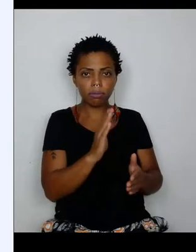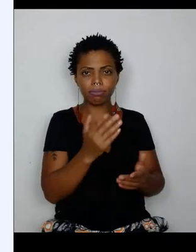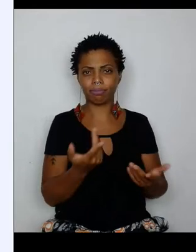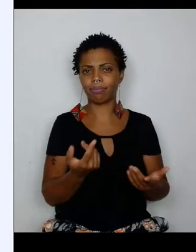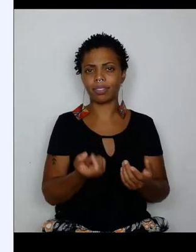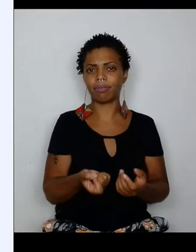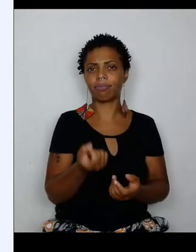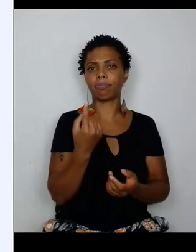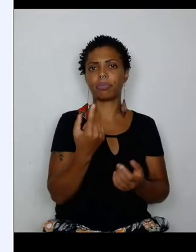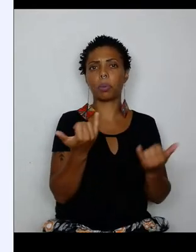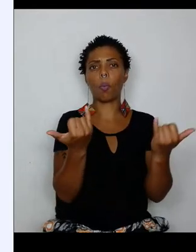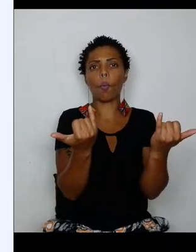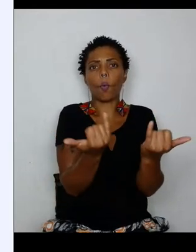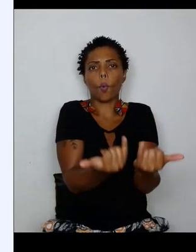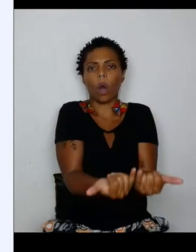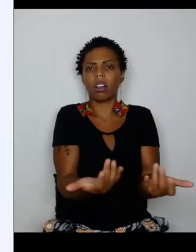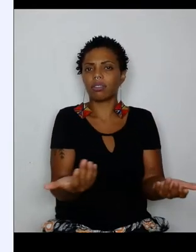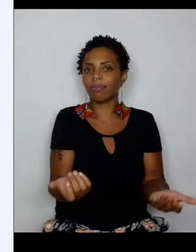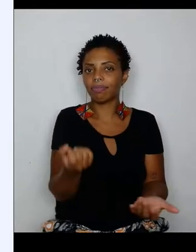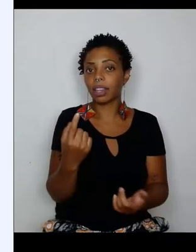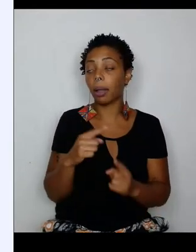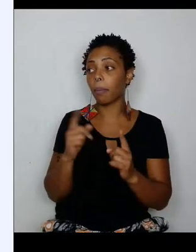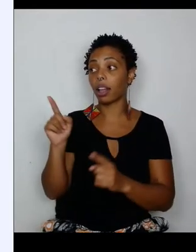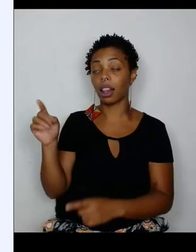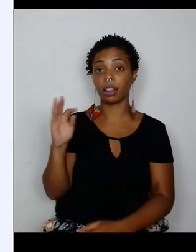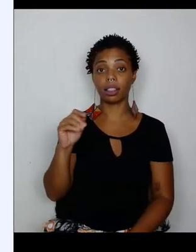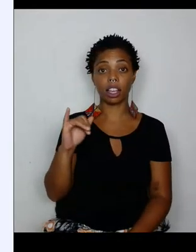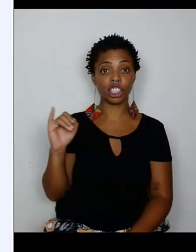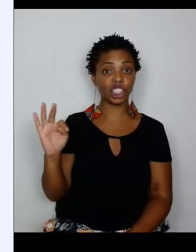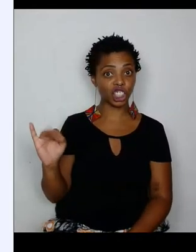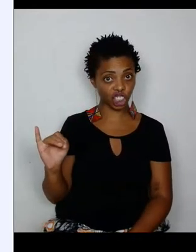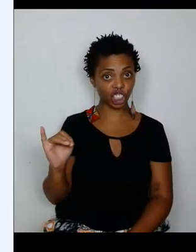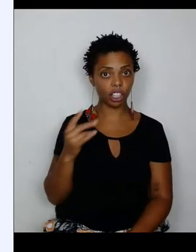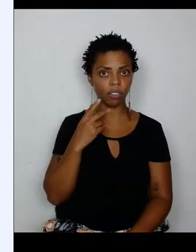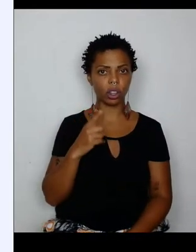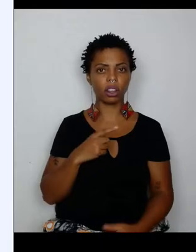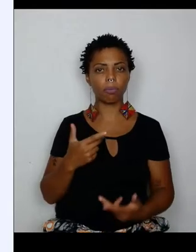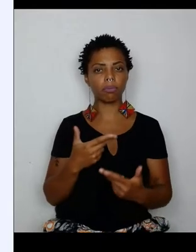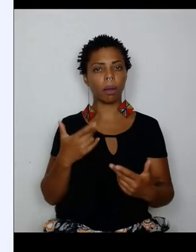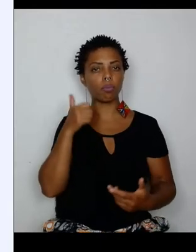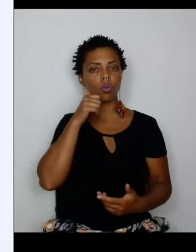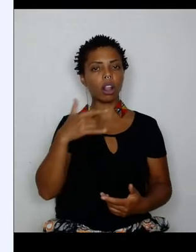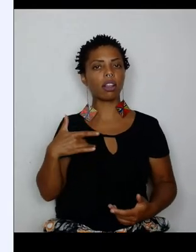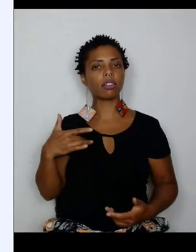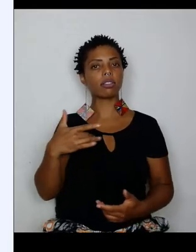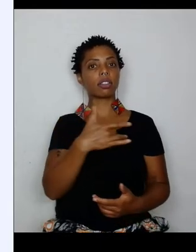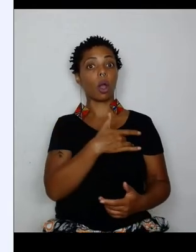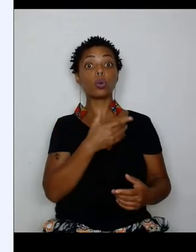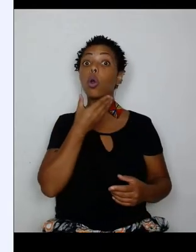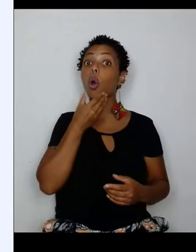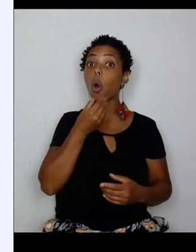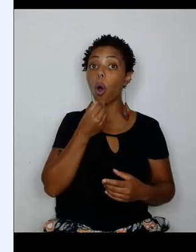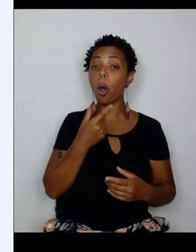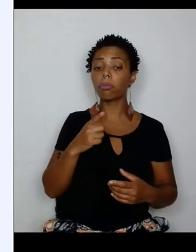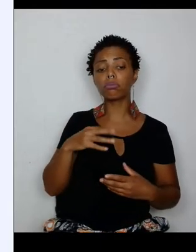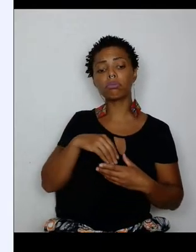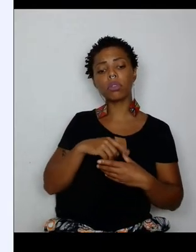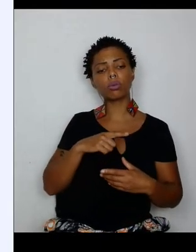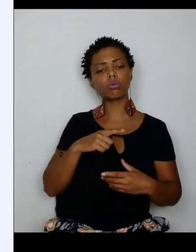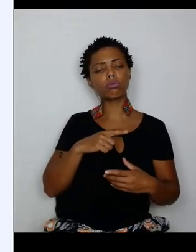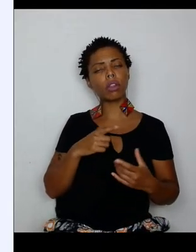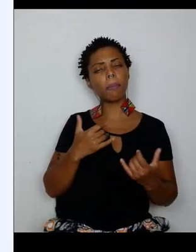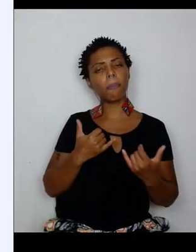in tahiti he wrote there is something viral and the women and something feminine in the men concluding that this similarity of the